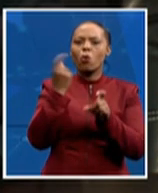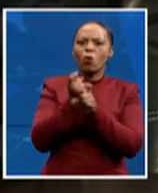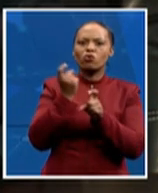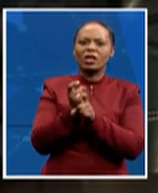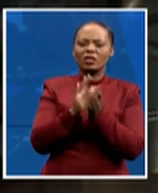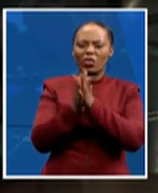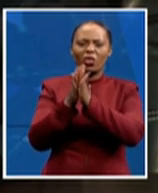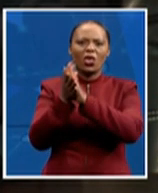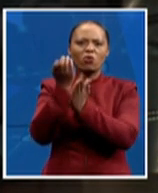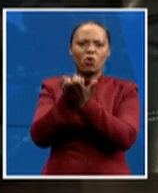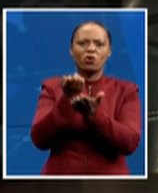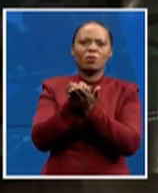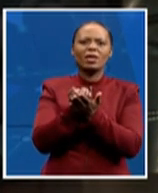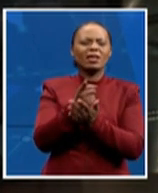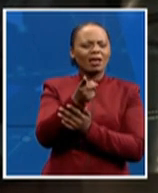such a critical time.